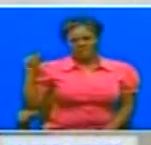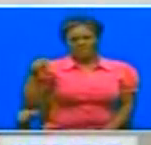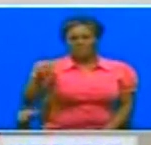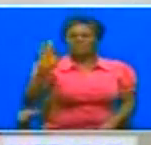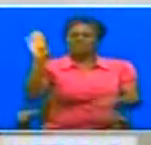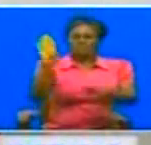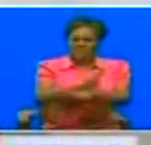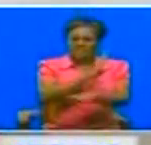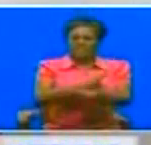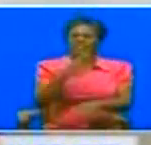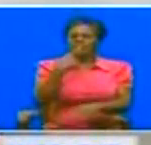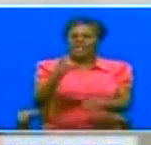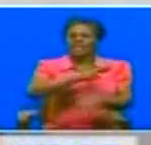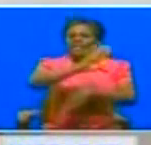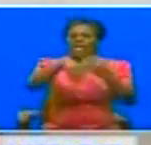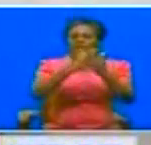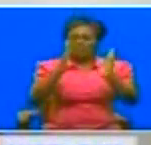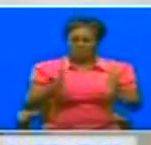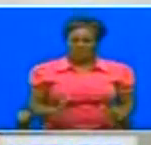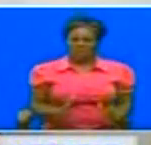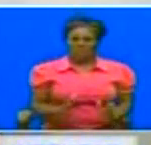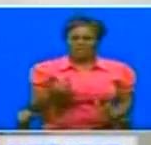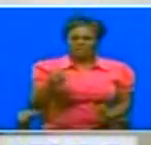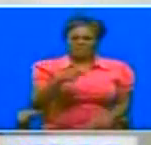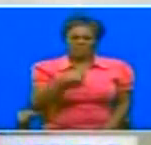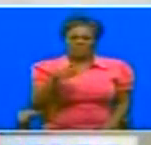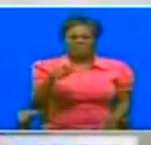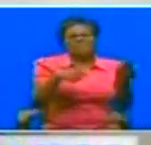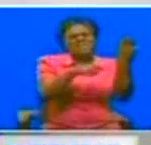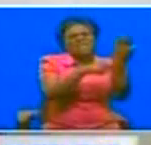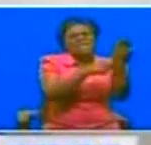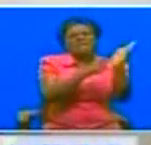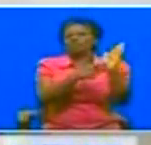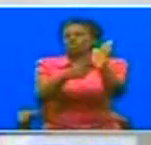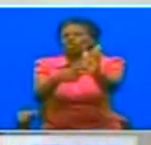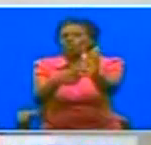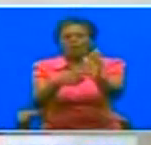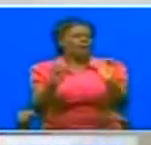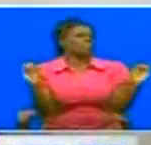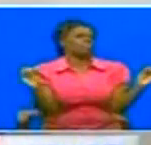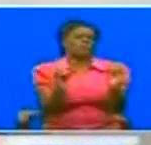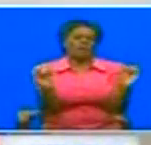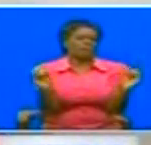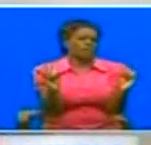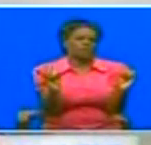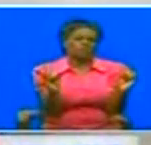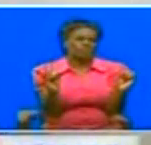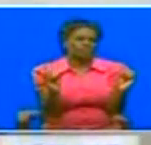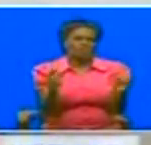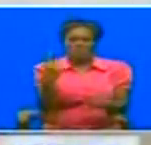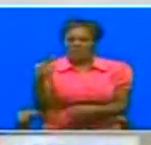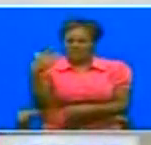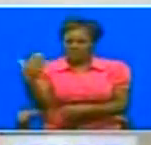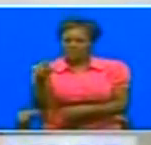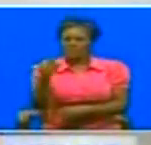very busy telling everyone what they feel. They do not feel that their names need to be given to people they don't trust. That is the one thing they